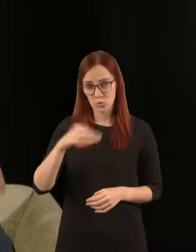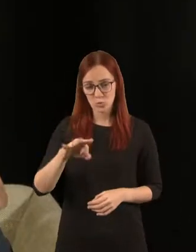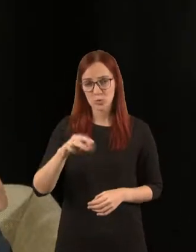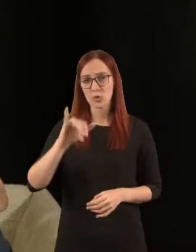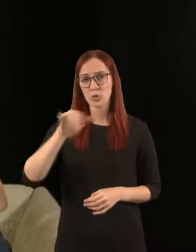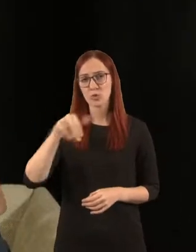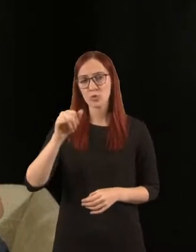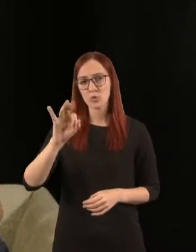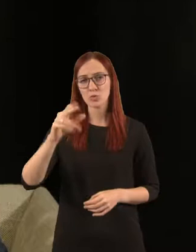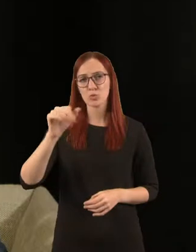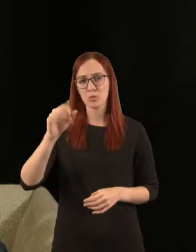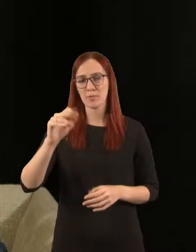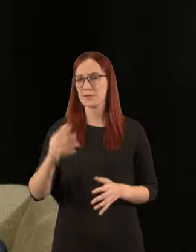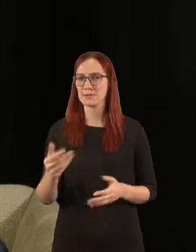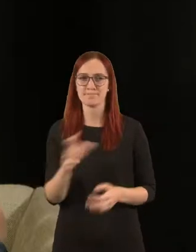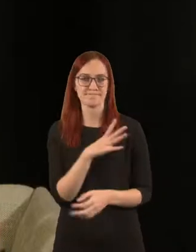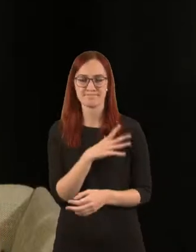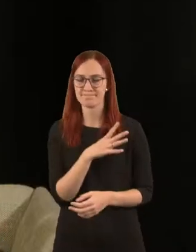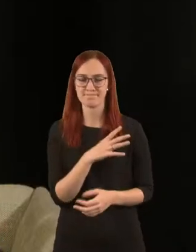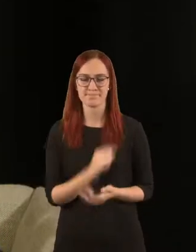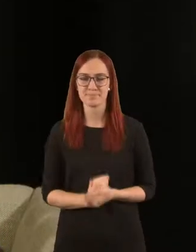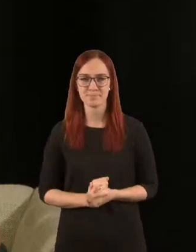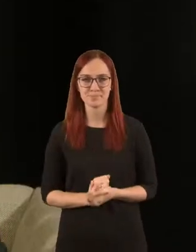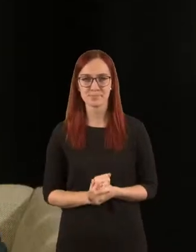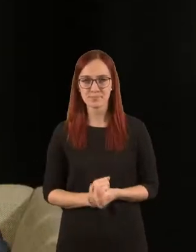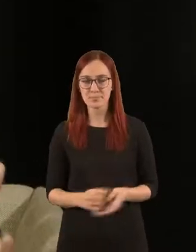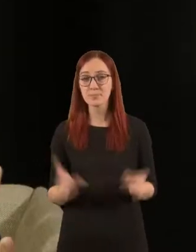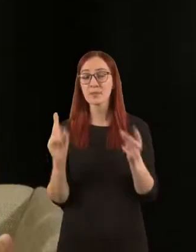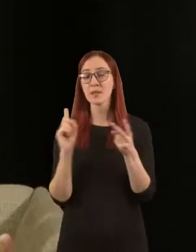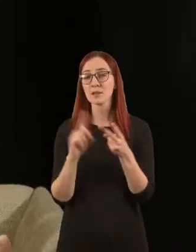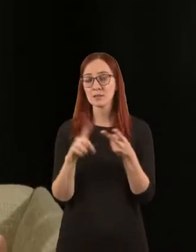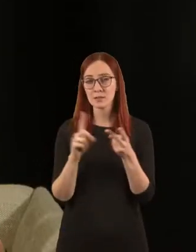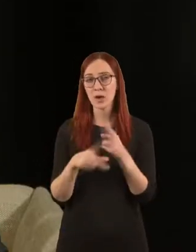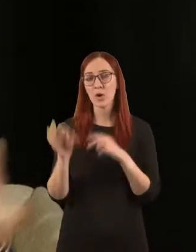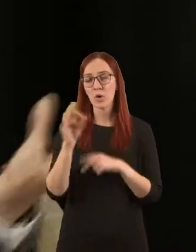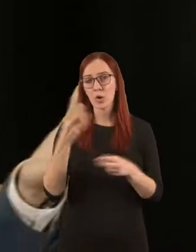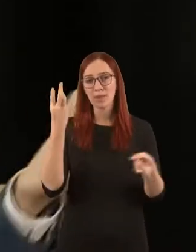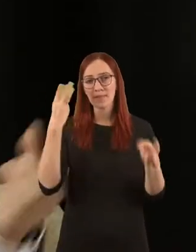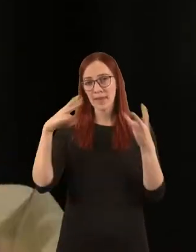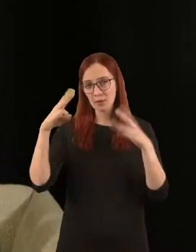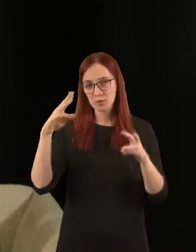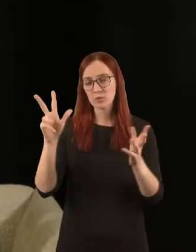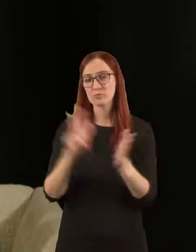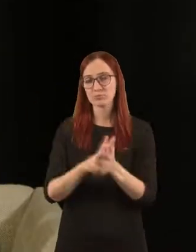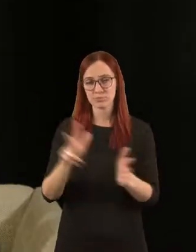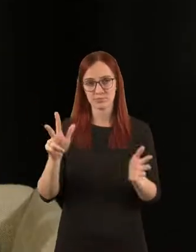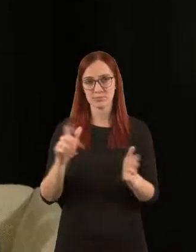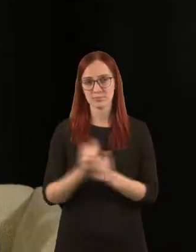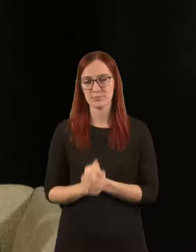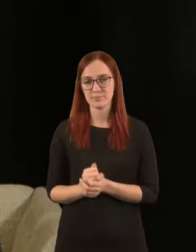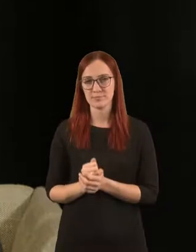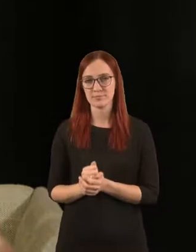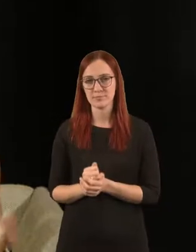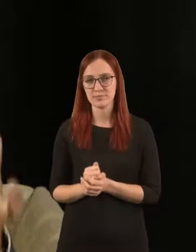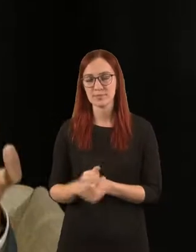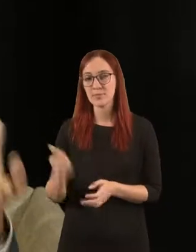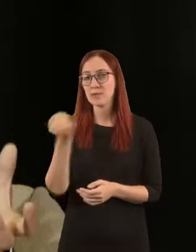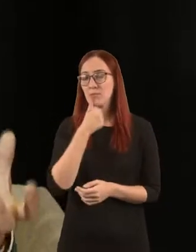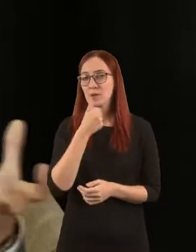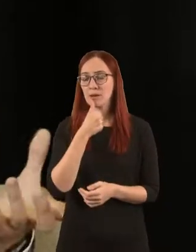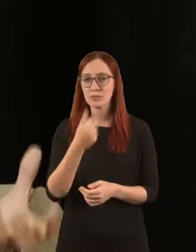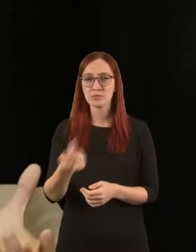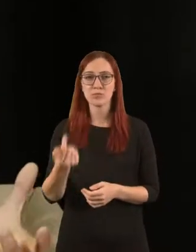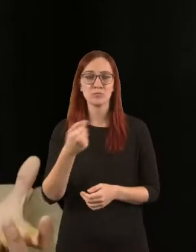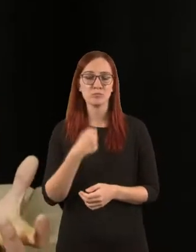as long as we don't have the proper distribution of lanes on our streets, we can't speak about sustainable